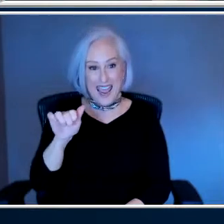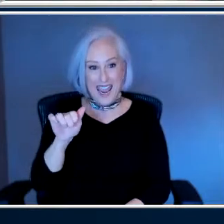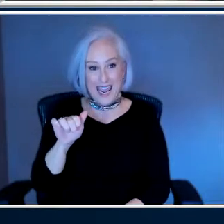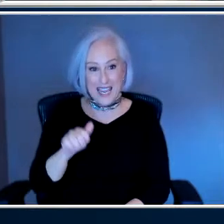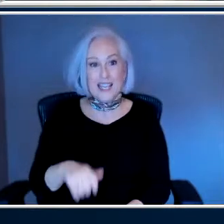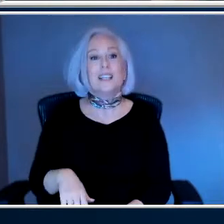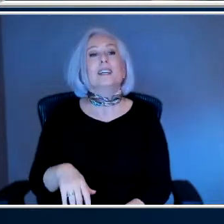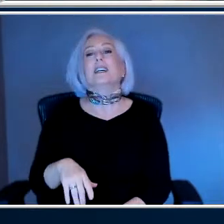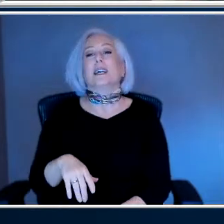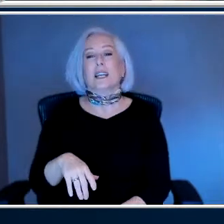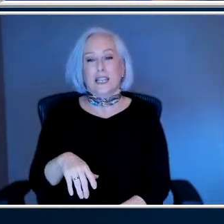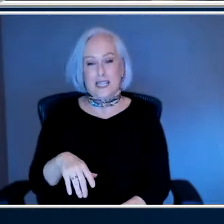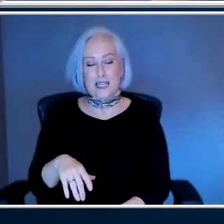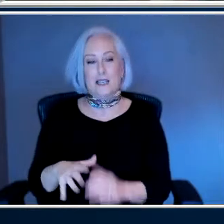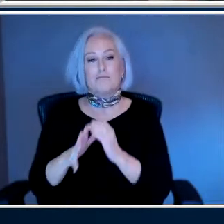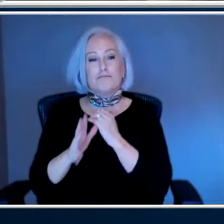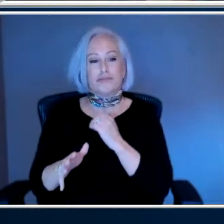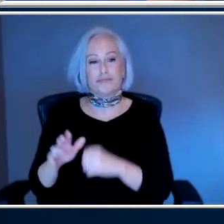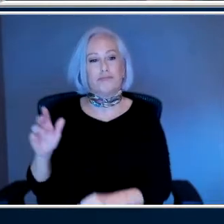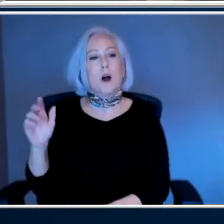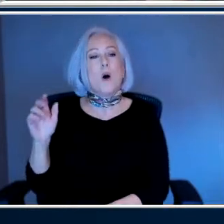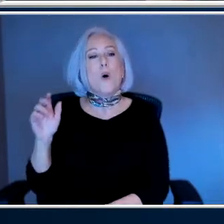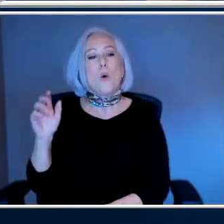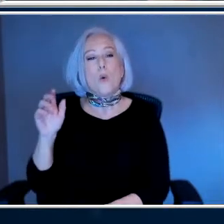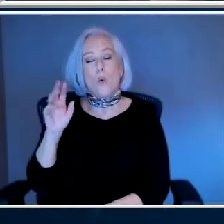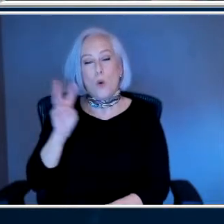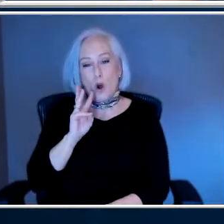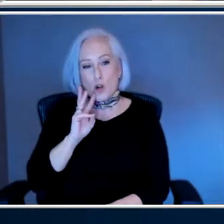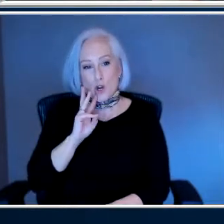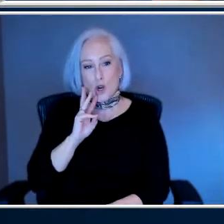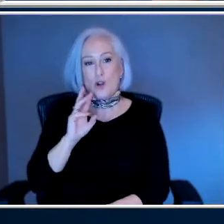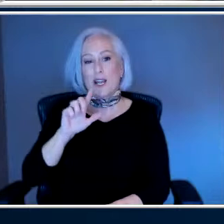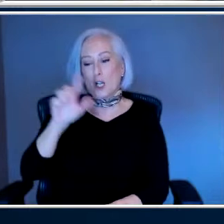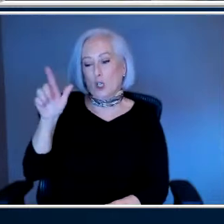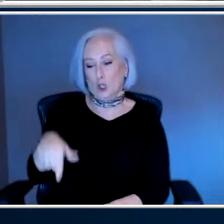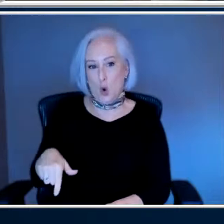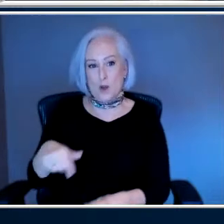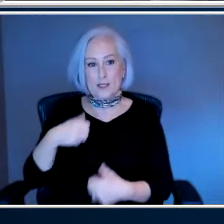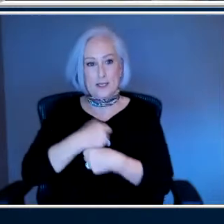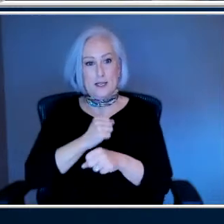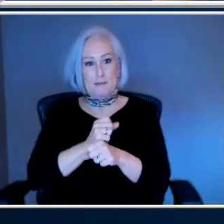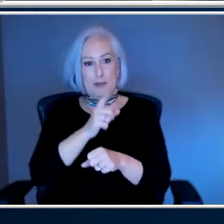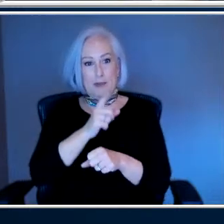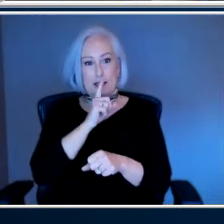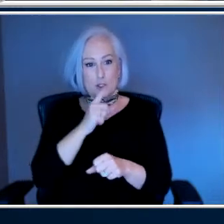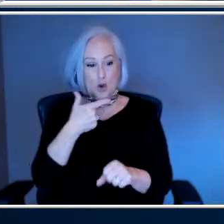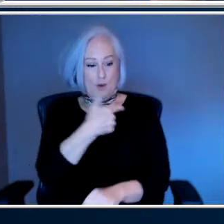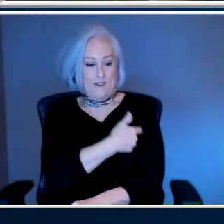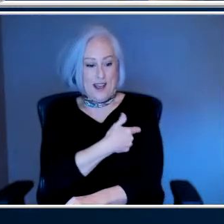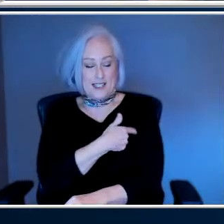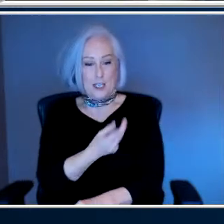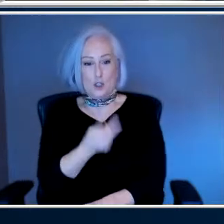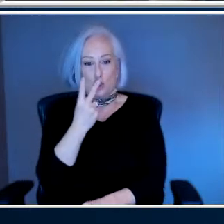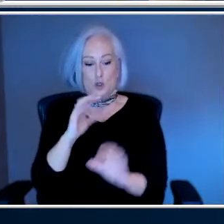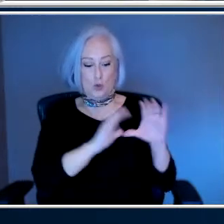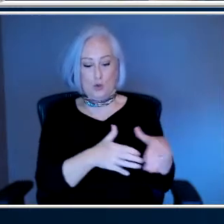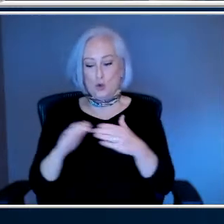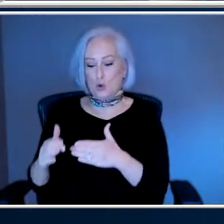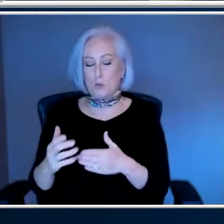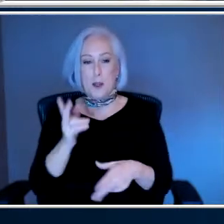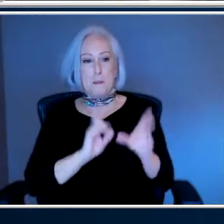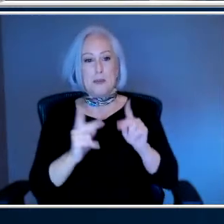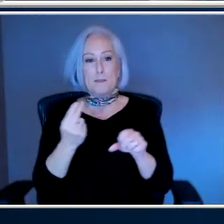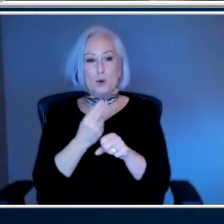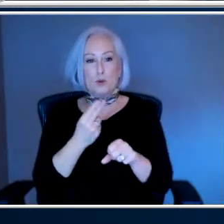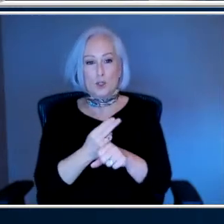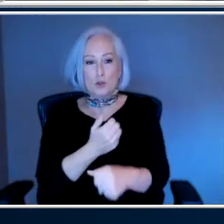and then they asked doctors to make sure that they are vaccinating 2 specific groups of people who use drugs and people who are homeless.